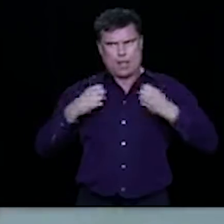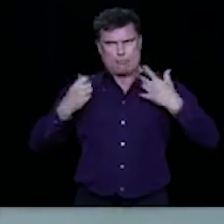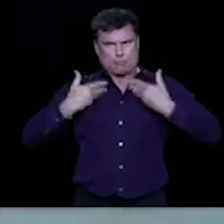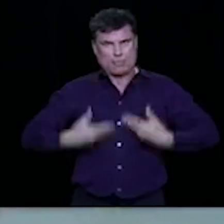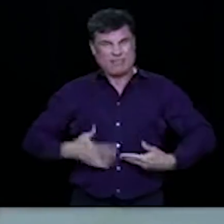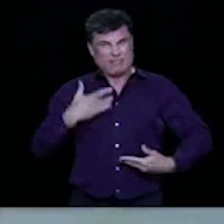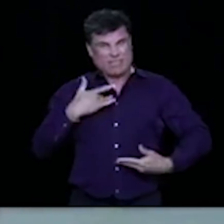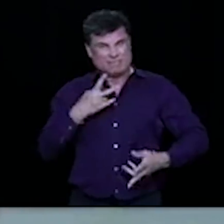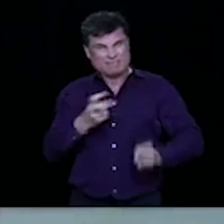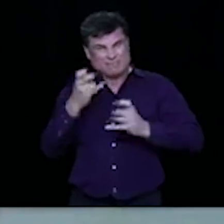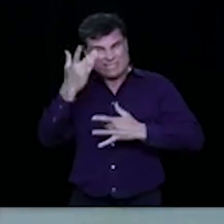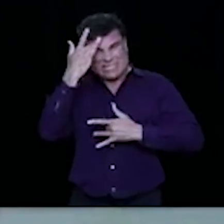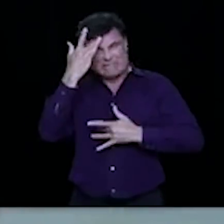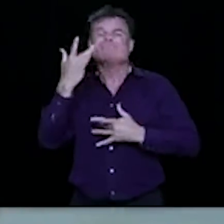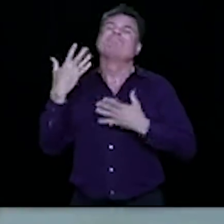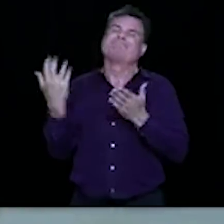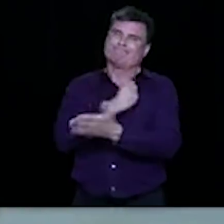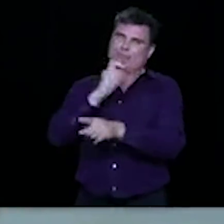symptoms.